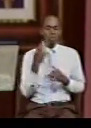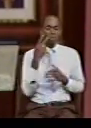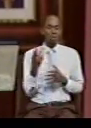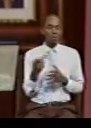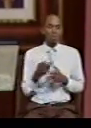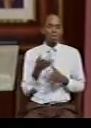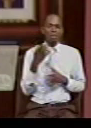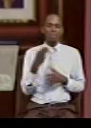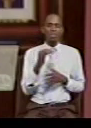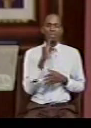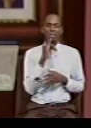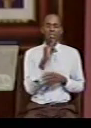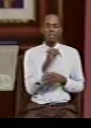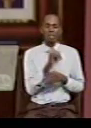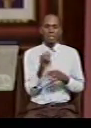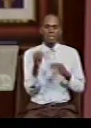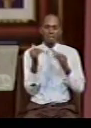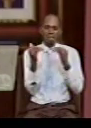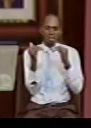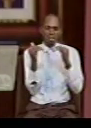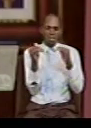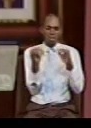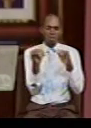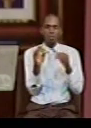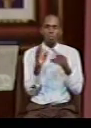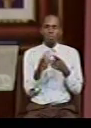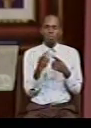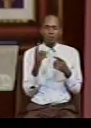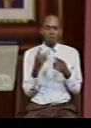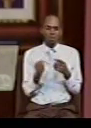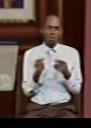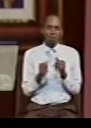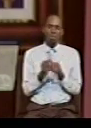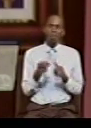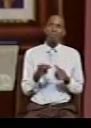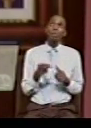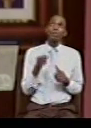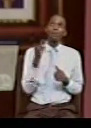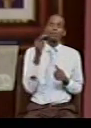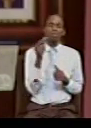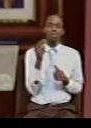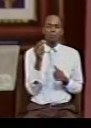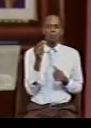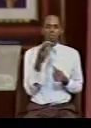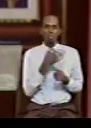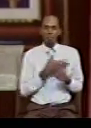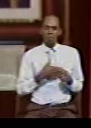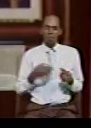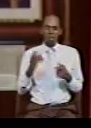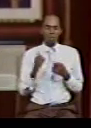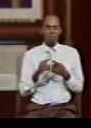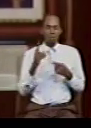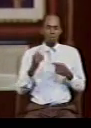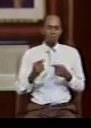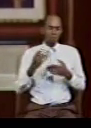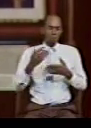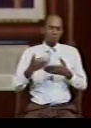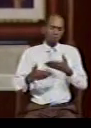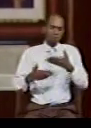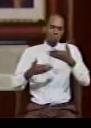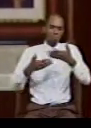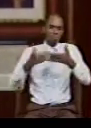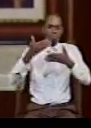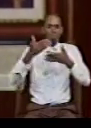limit to the length, to the height, and to the progress